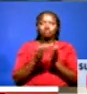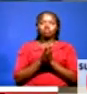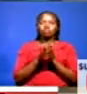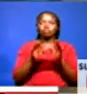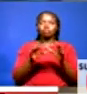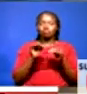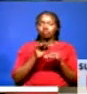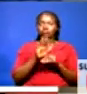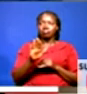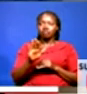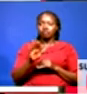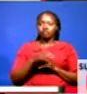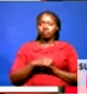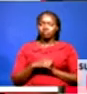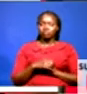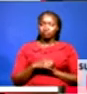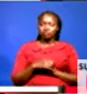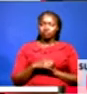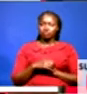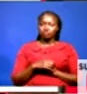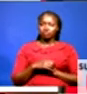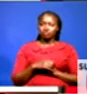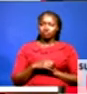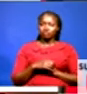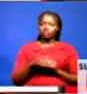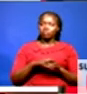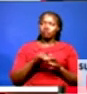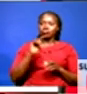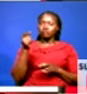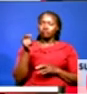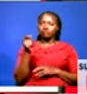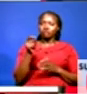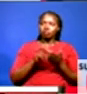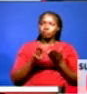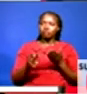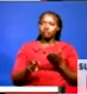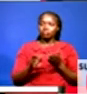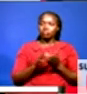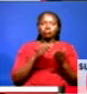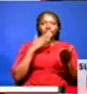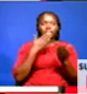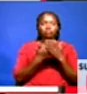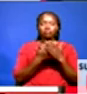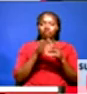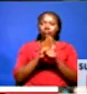candidature. Honorable members from Kenya Chester, thank you very